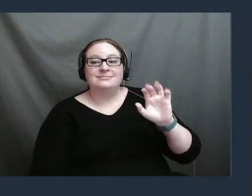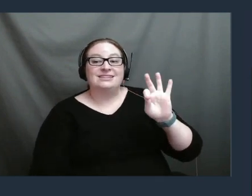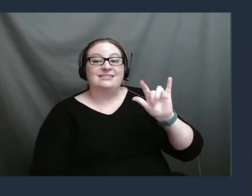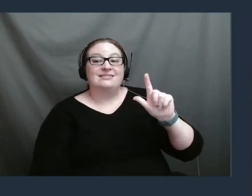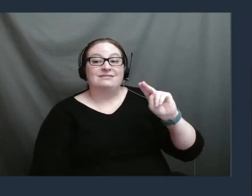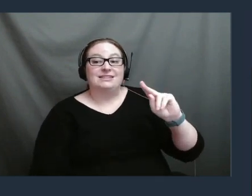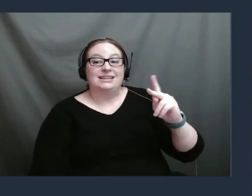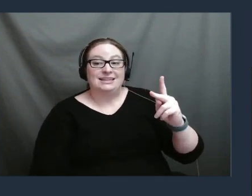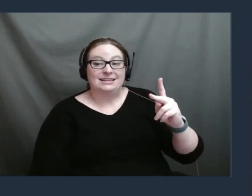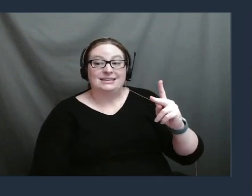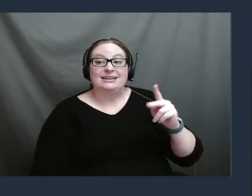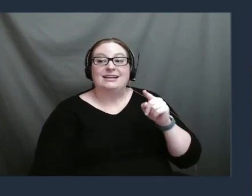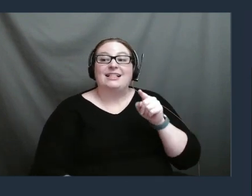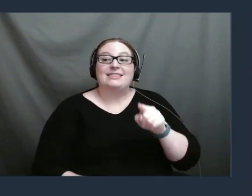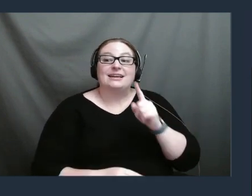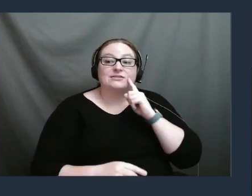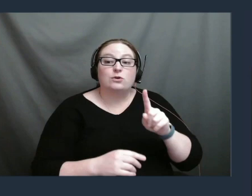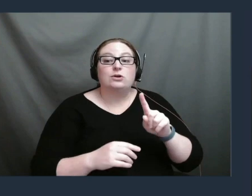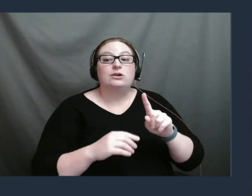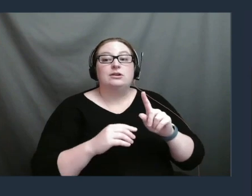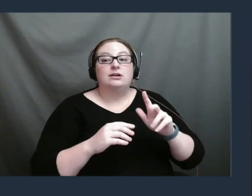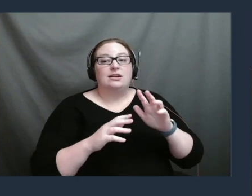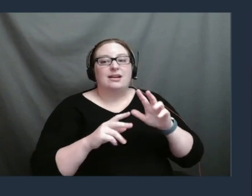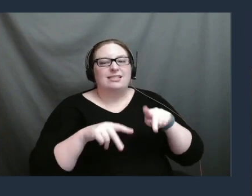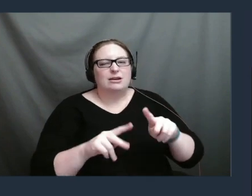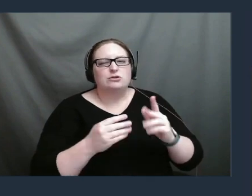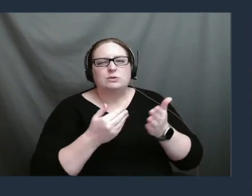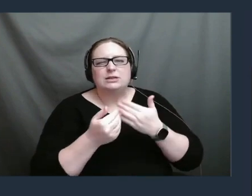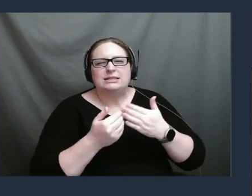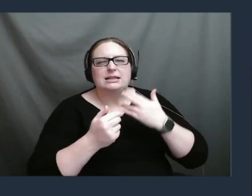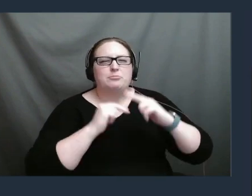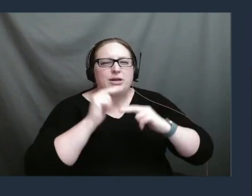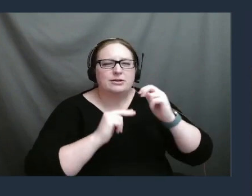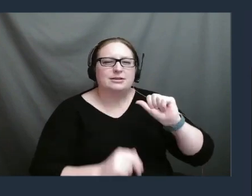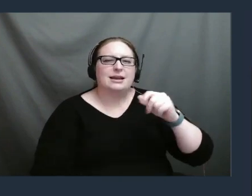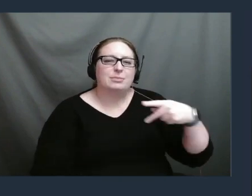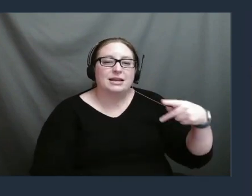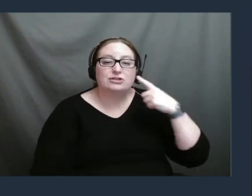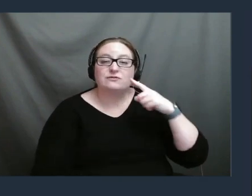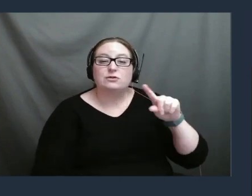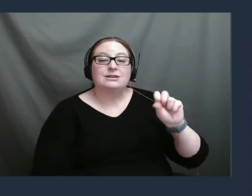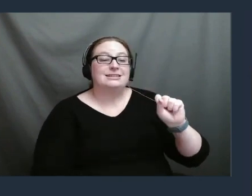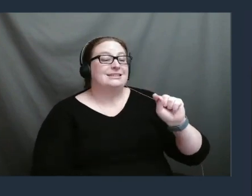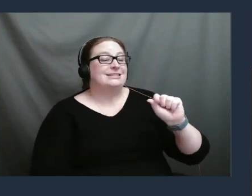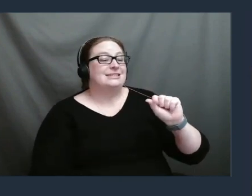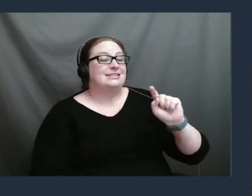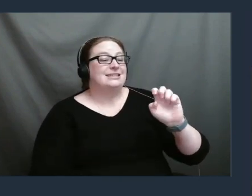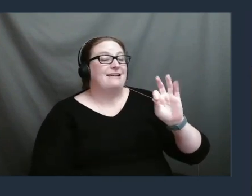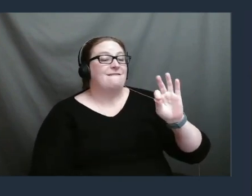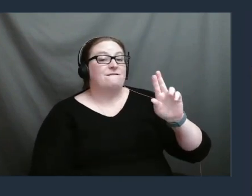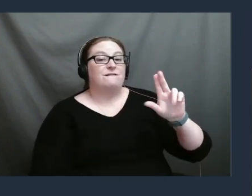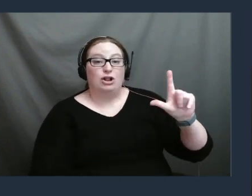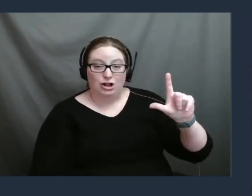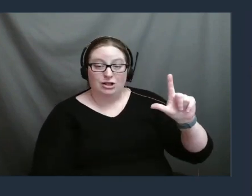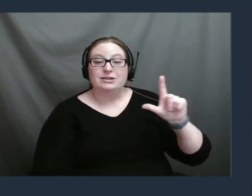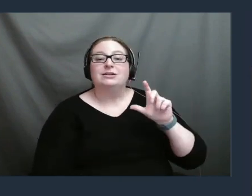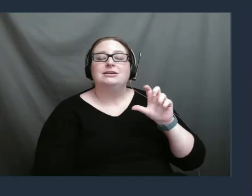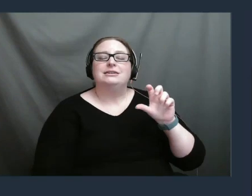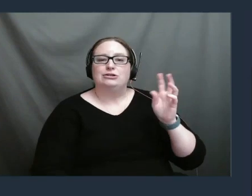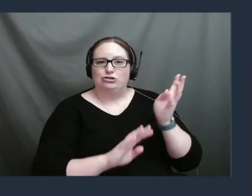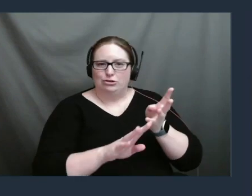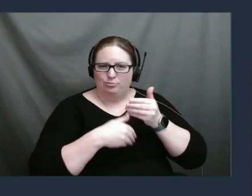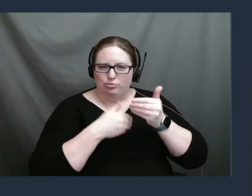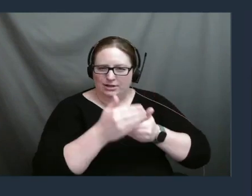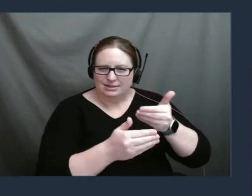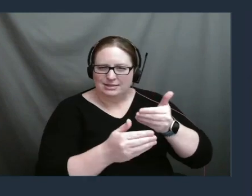for processing data streams that allow you to easily build applications for stateful stream processing. You can read from a variety of